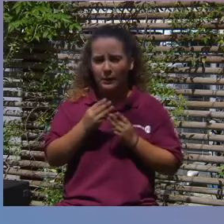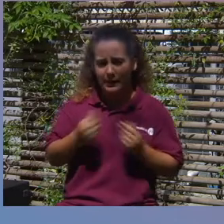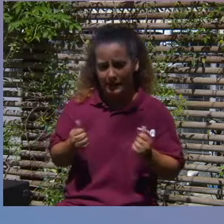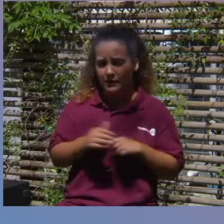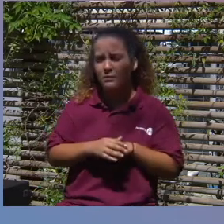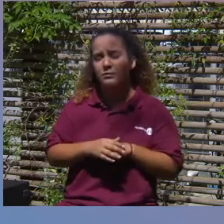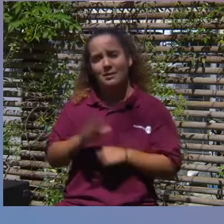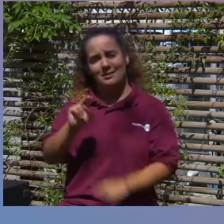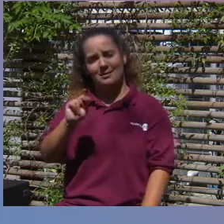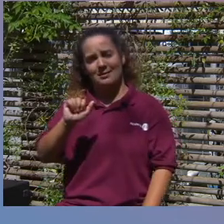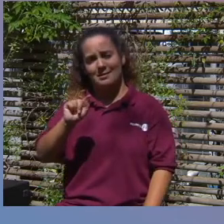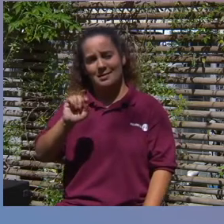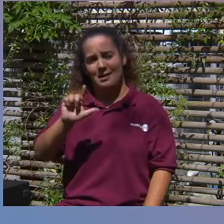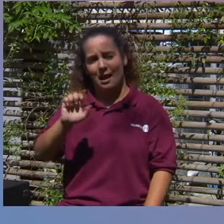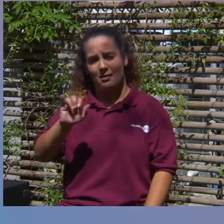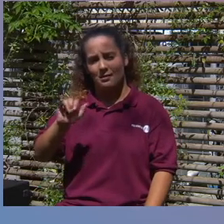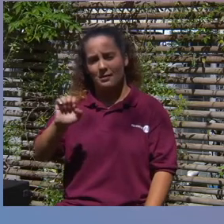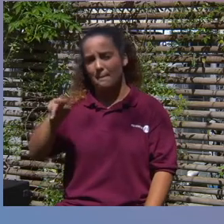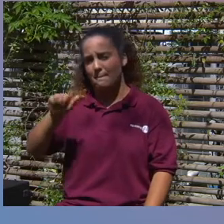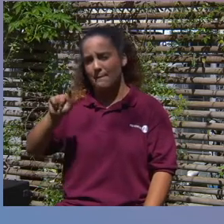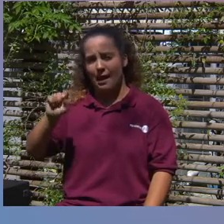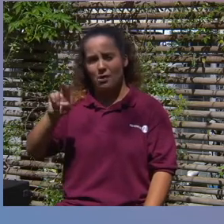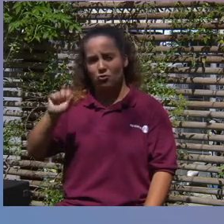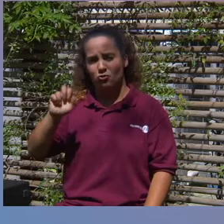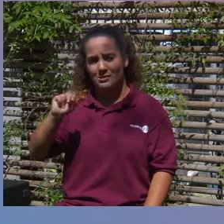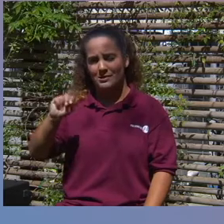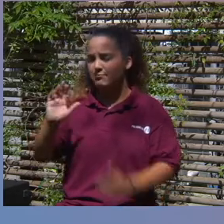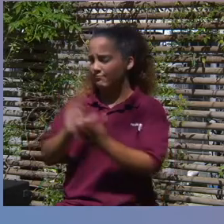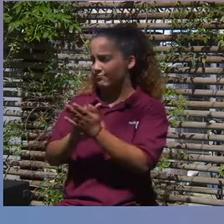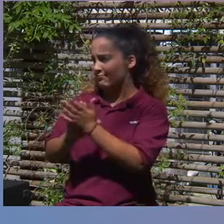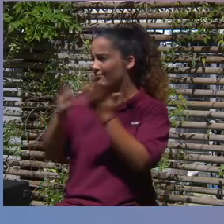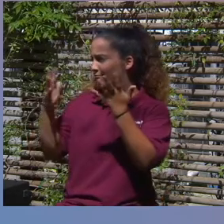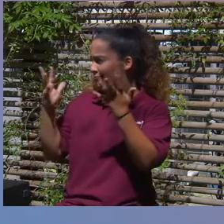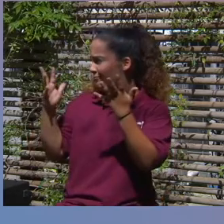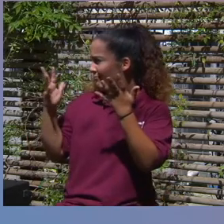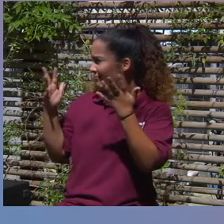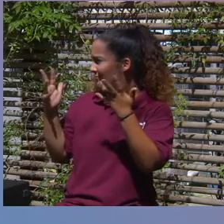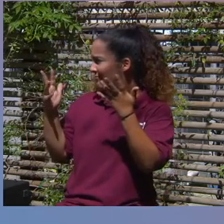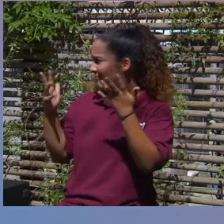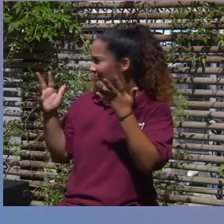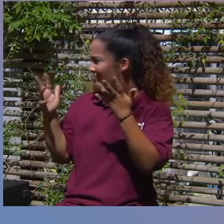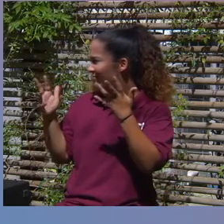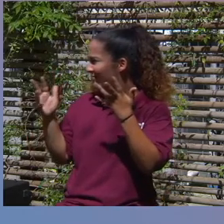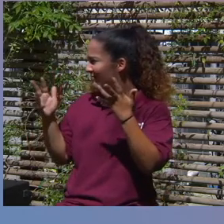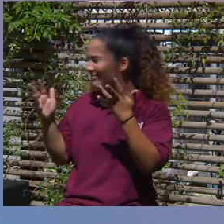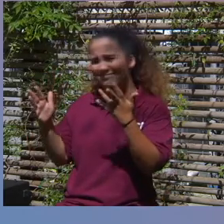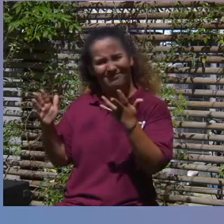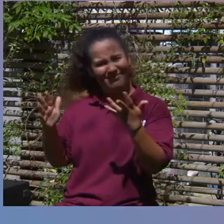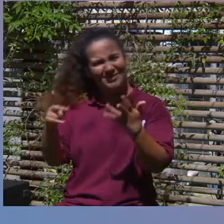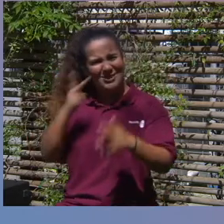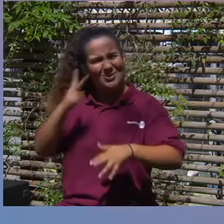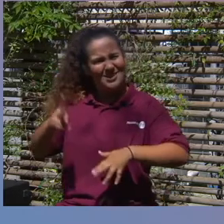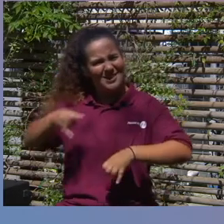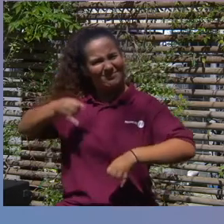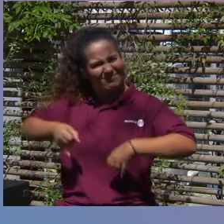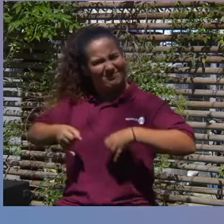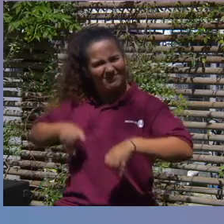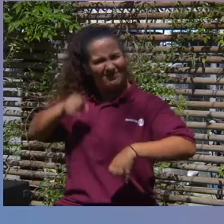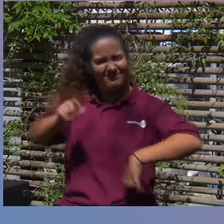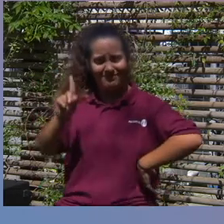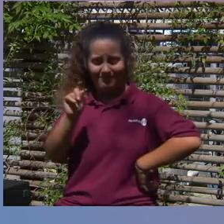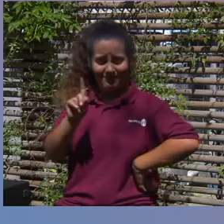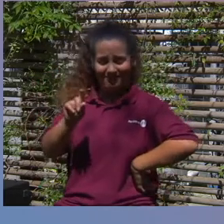for Natalie Patterson to join the page, join the stage. Come on up. Come on up. And she cute. She rocking this pink. Come on, come on, come